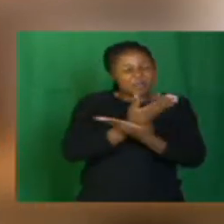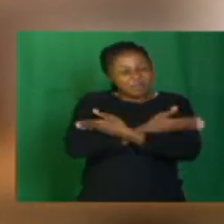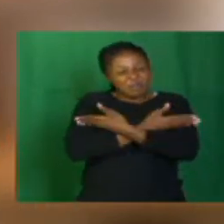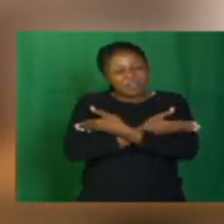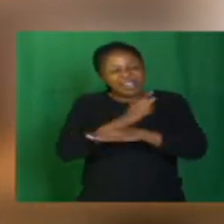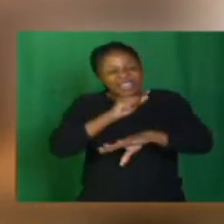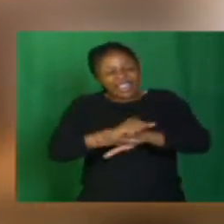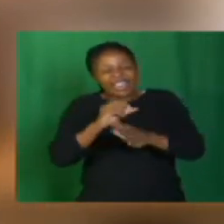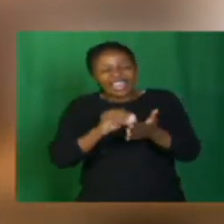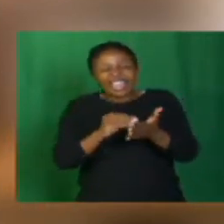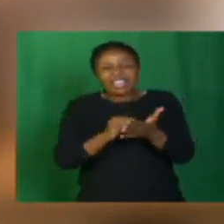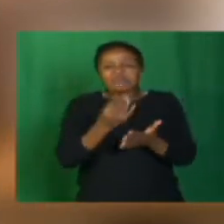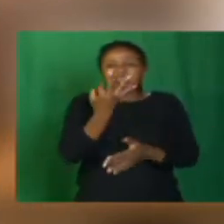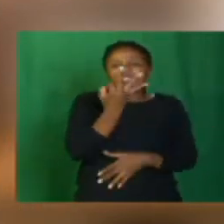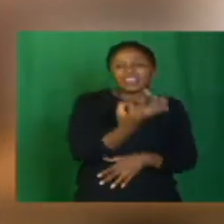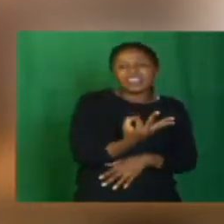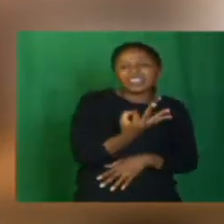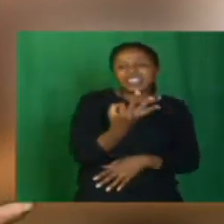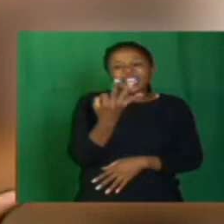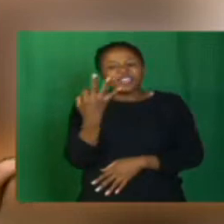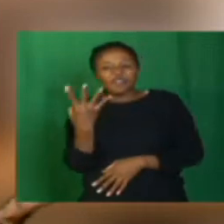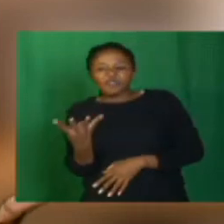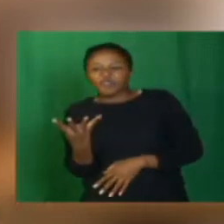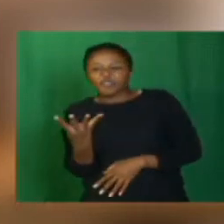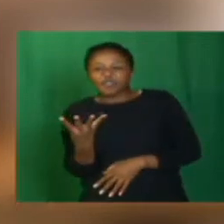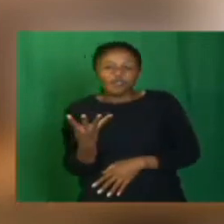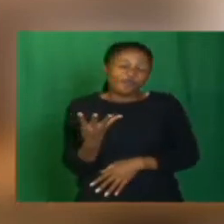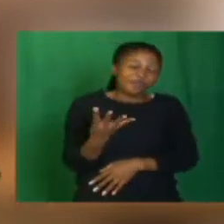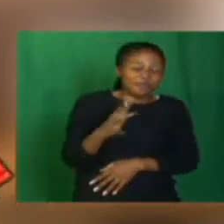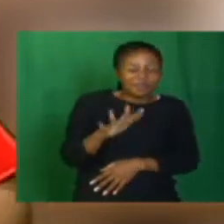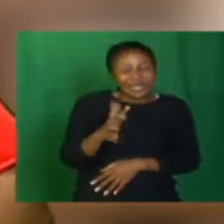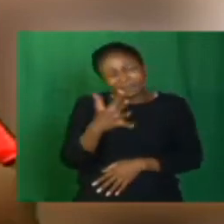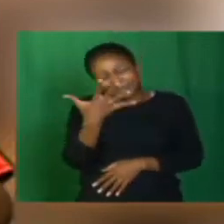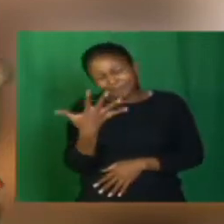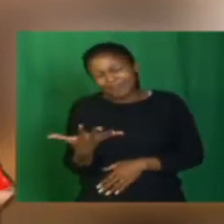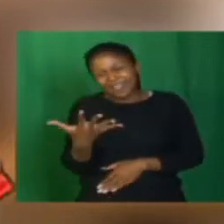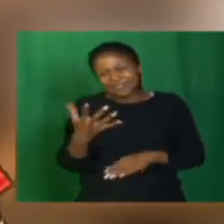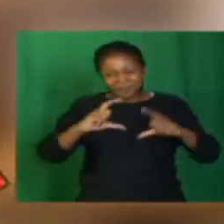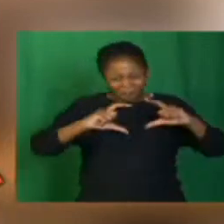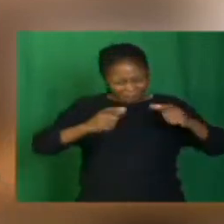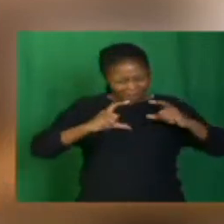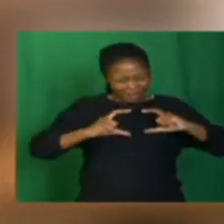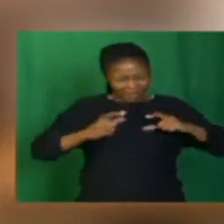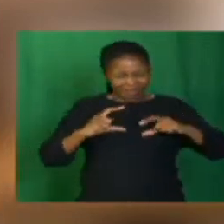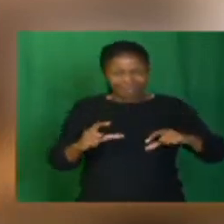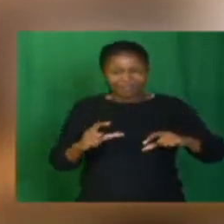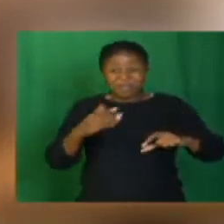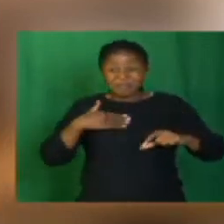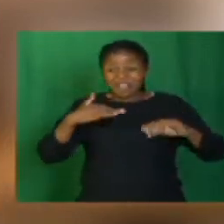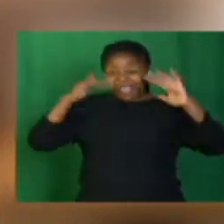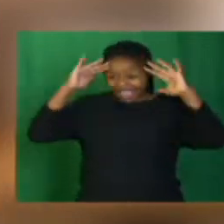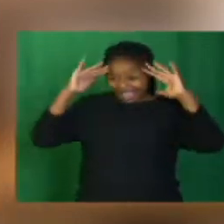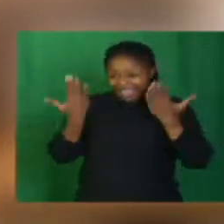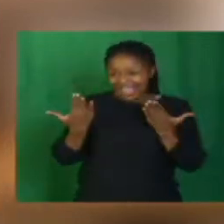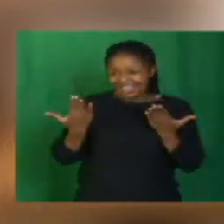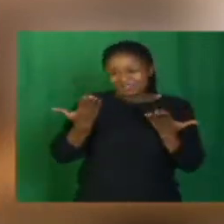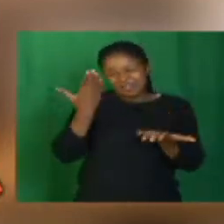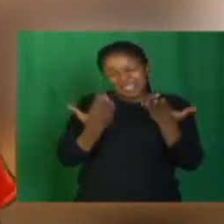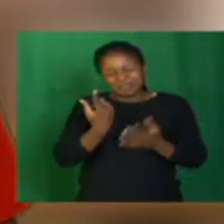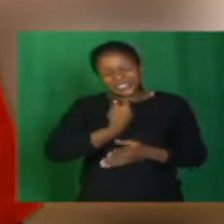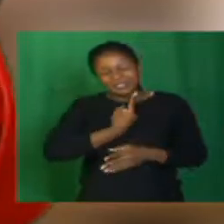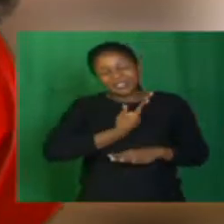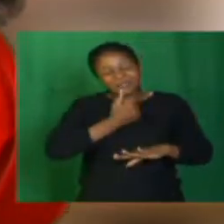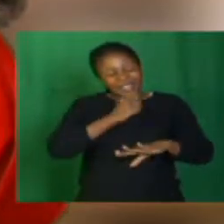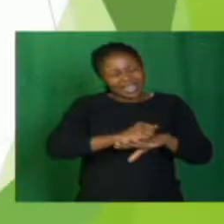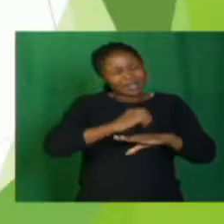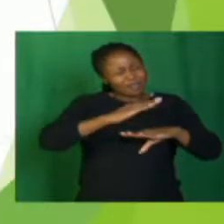cannot prescribe. It's up to your handwriting. It's up to what you have planned and the space that you are given. So now I